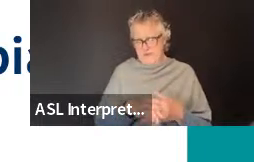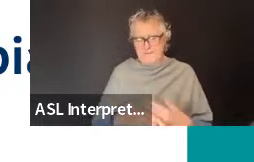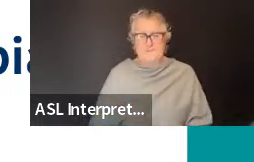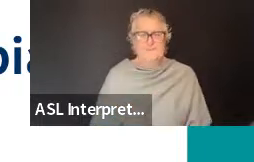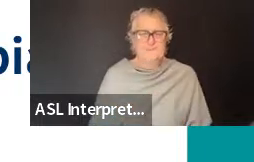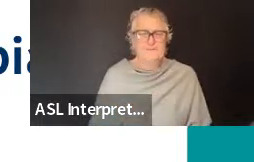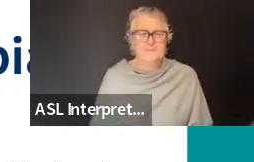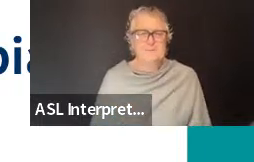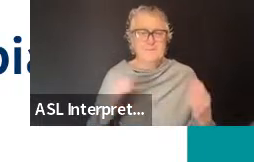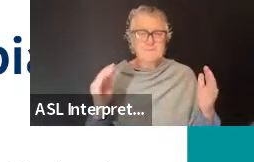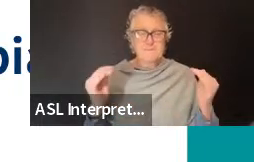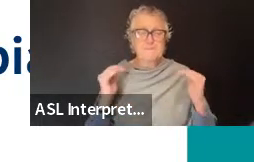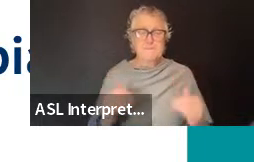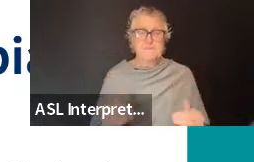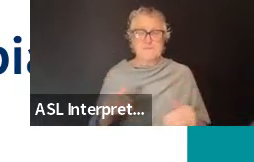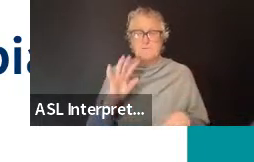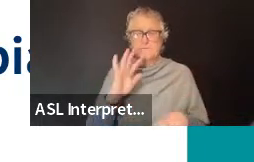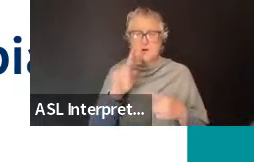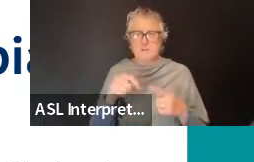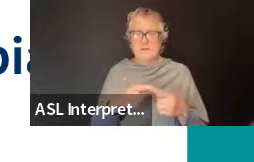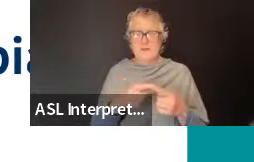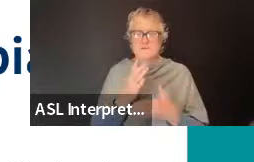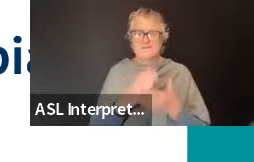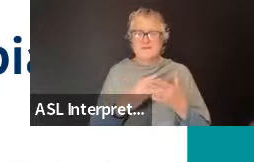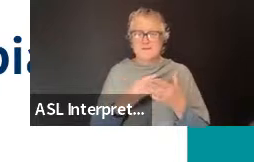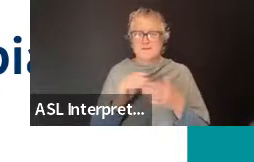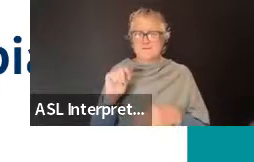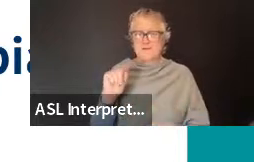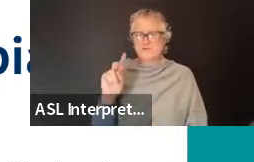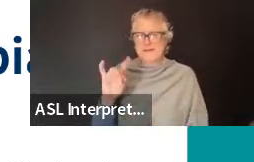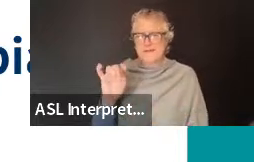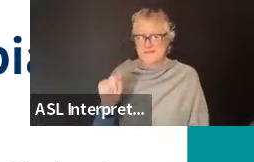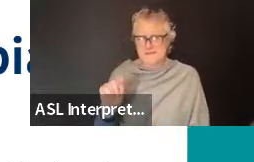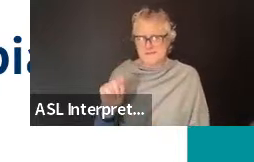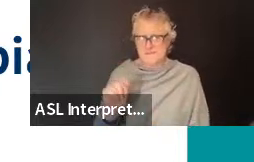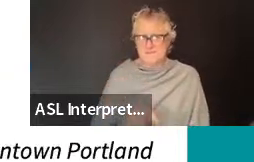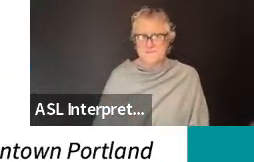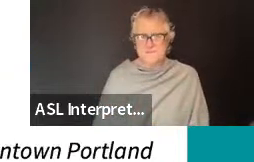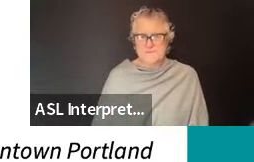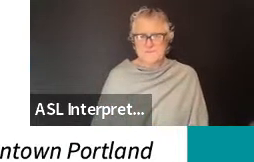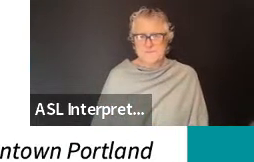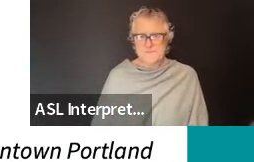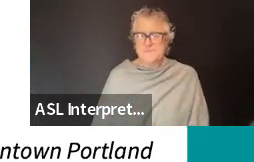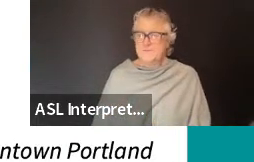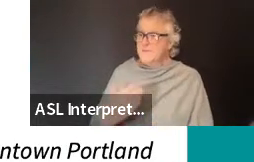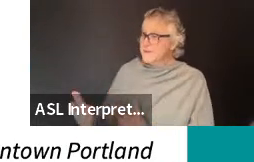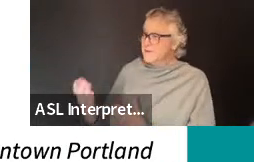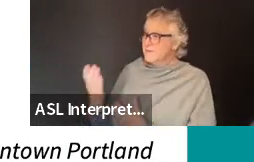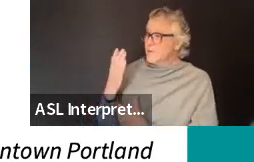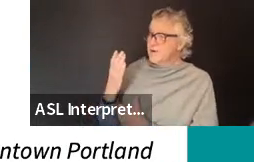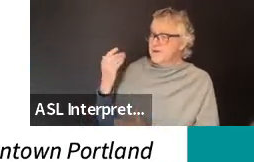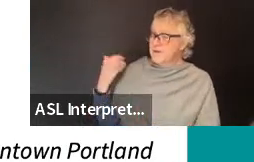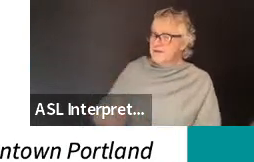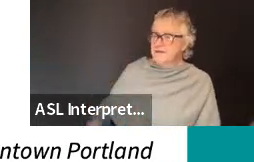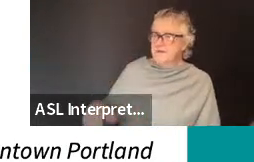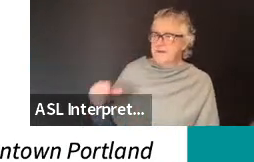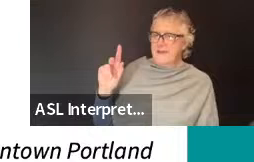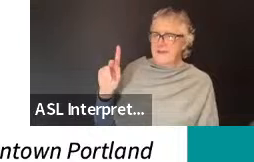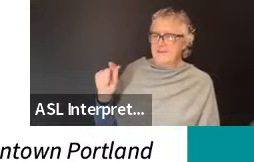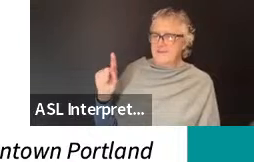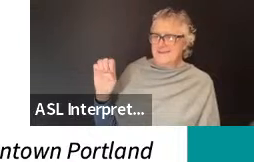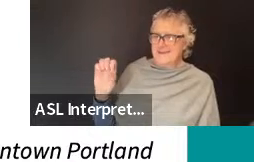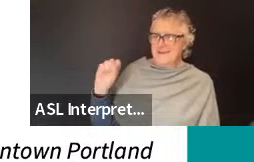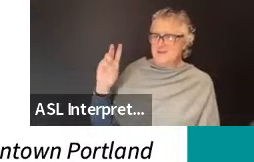talk about the kind of some of the transit findings that are in the document. Good morning. I'm Paige Schloop, one of the assistant